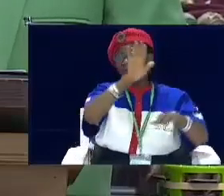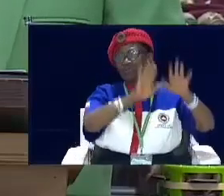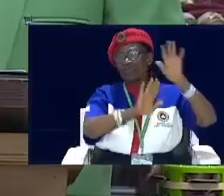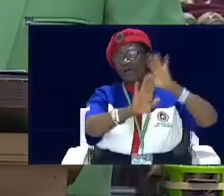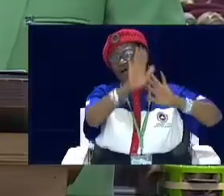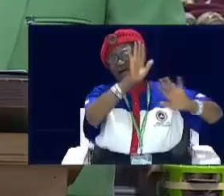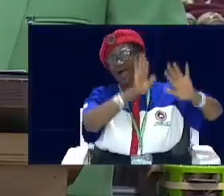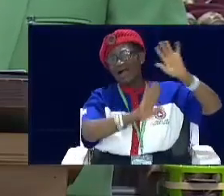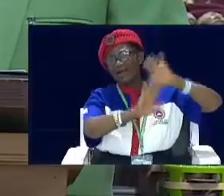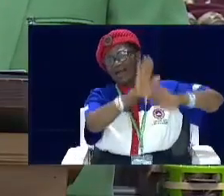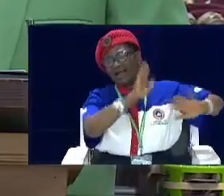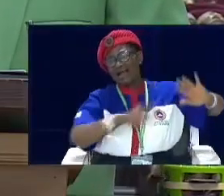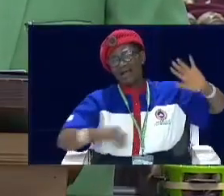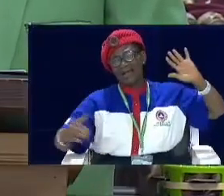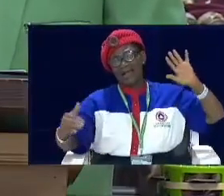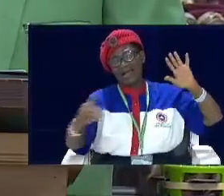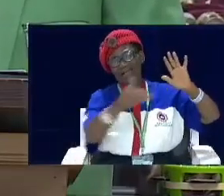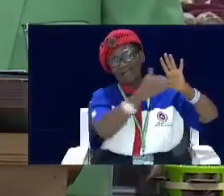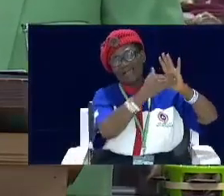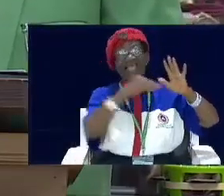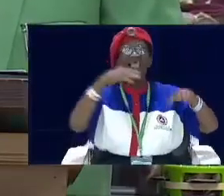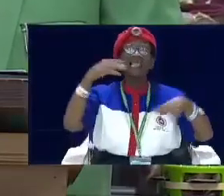against all your children.